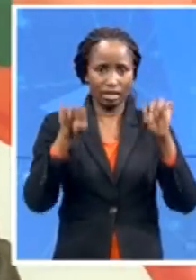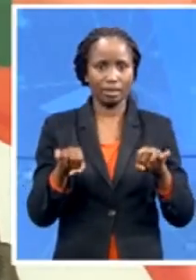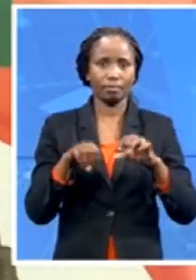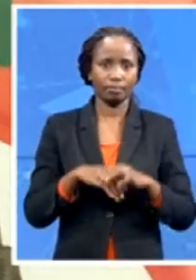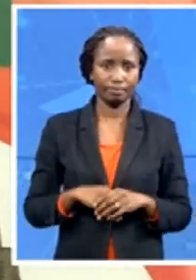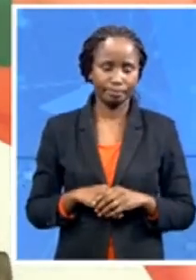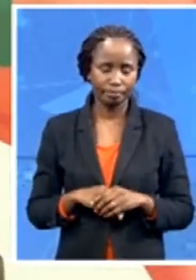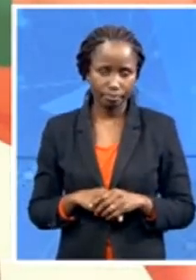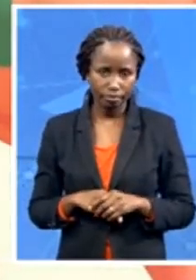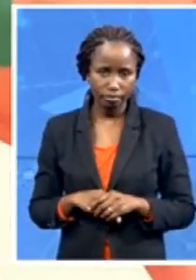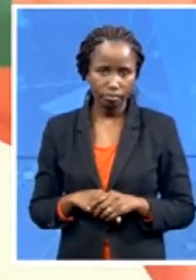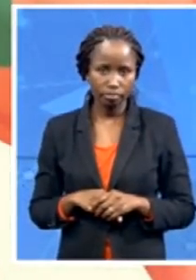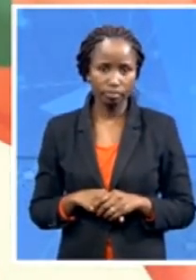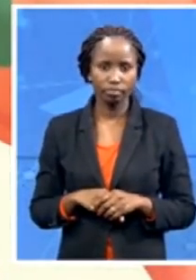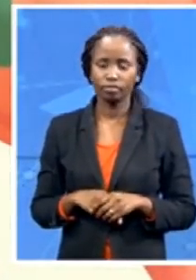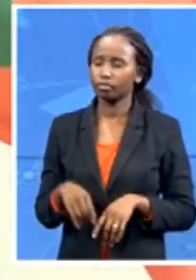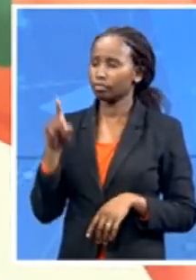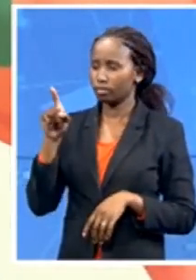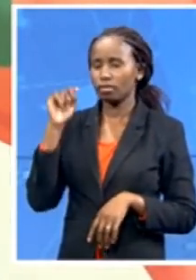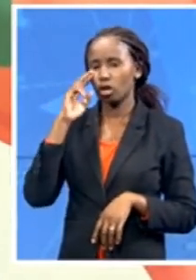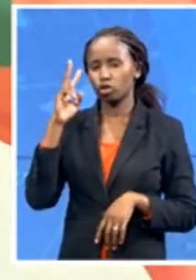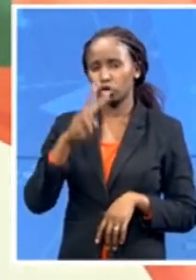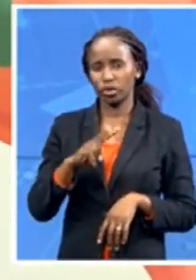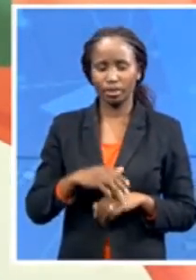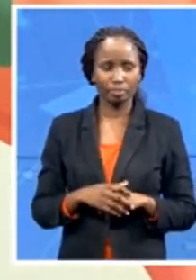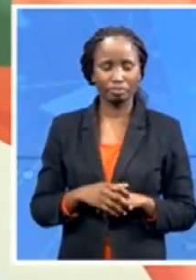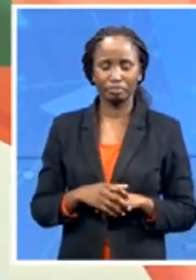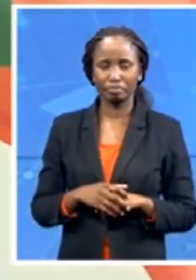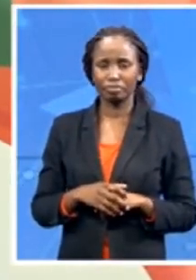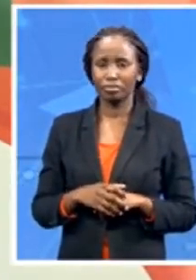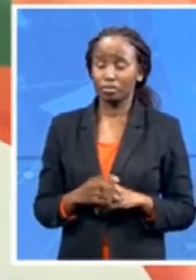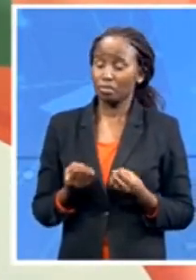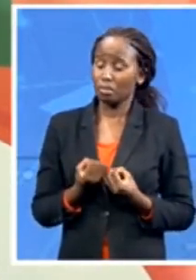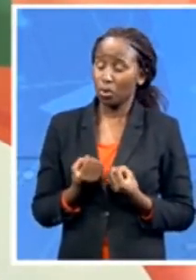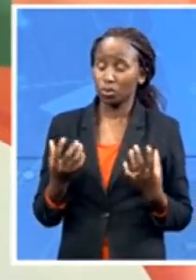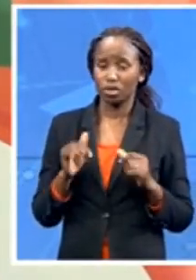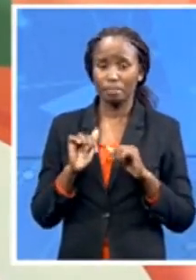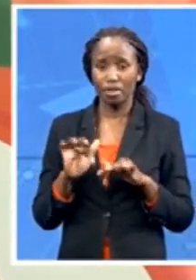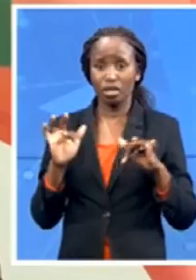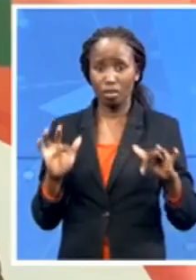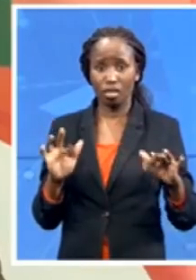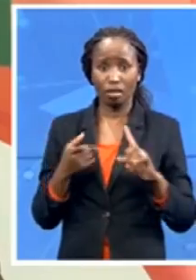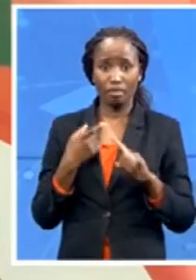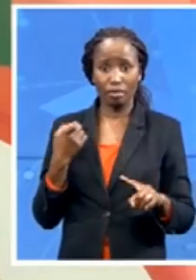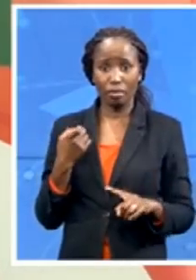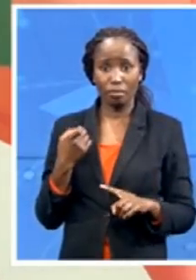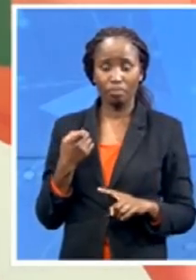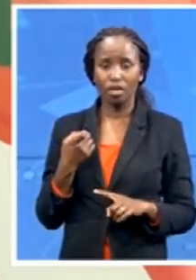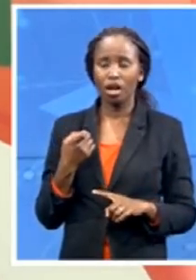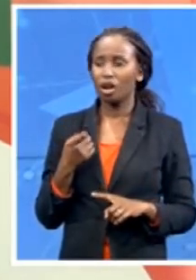Kawujonge usizi labantu abasezi kogoli nabase